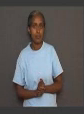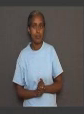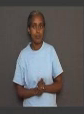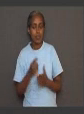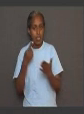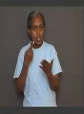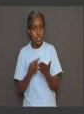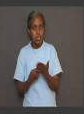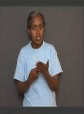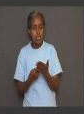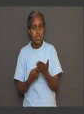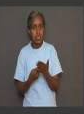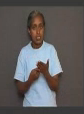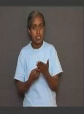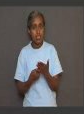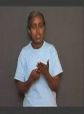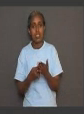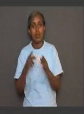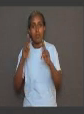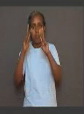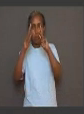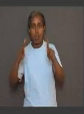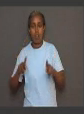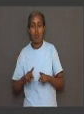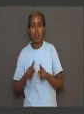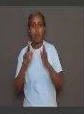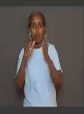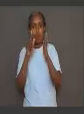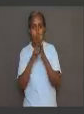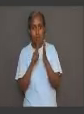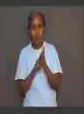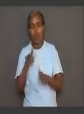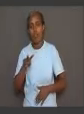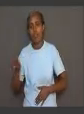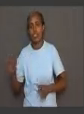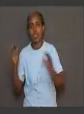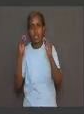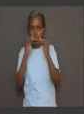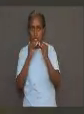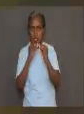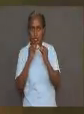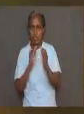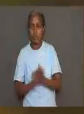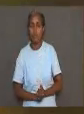This is known as the parallelogram law of vector addition.